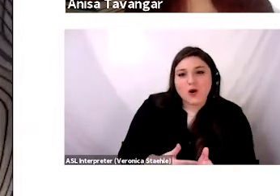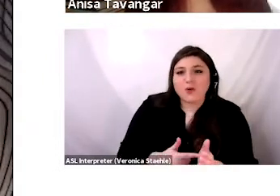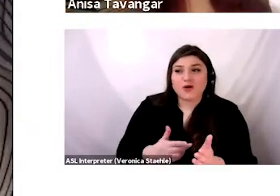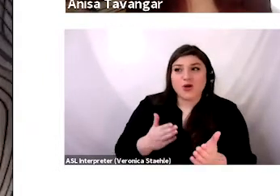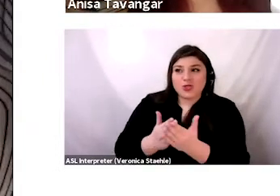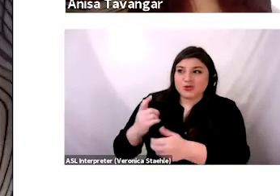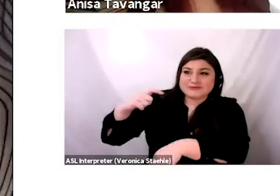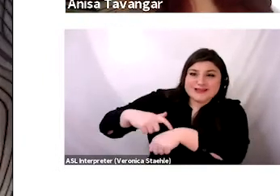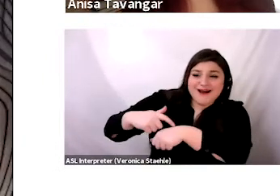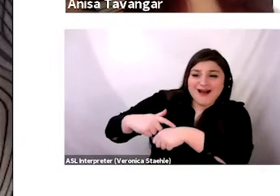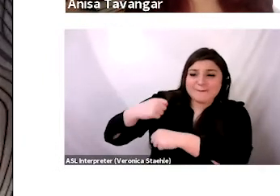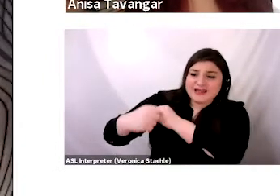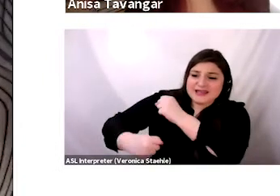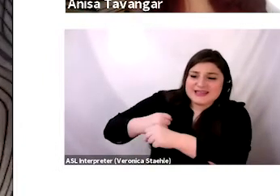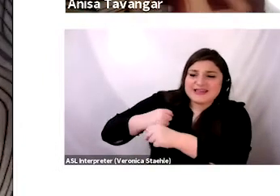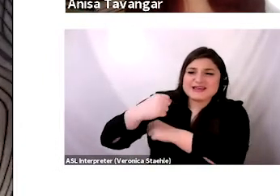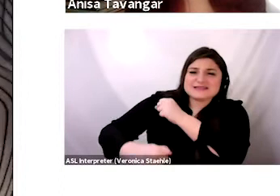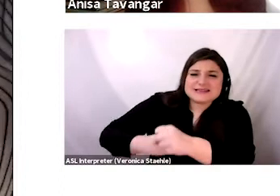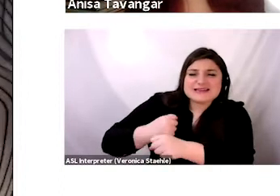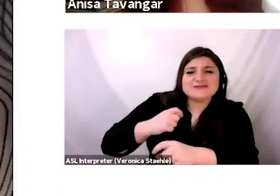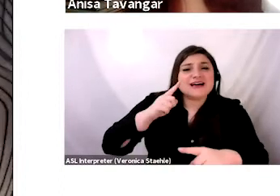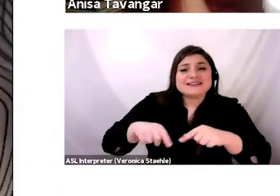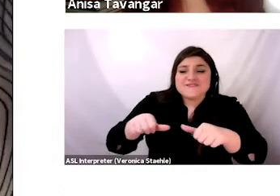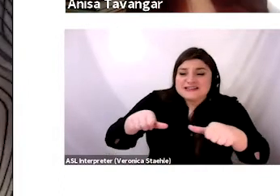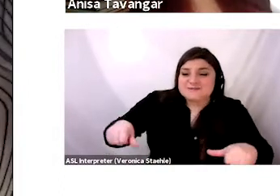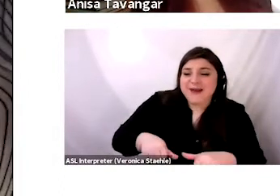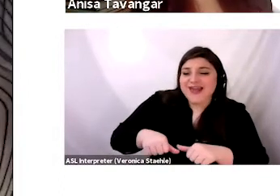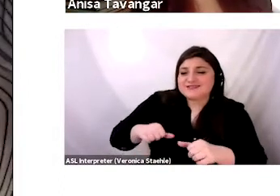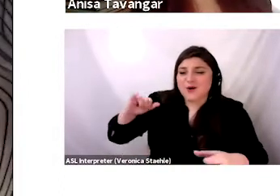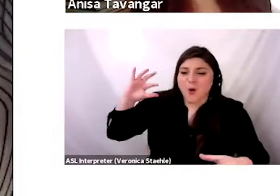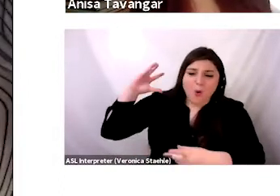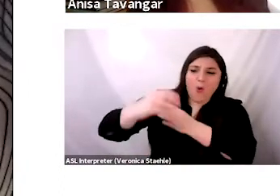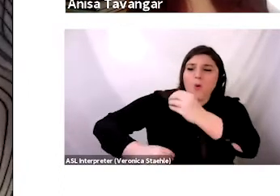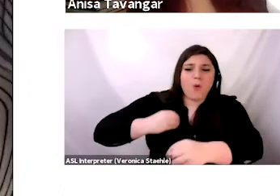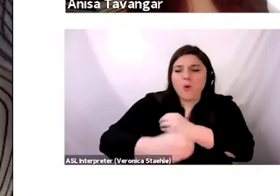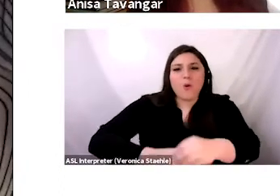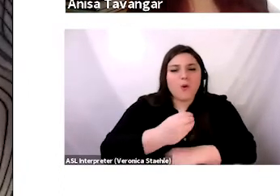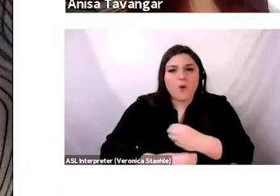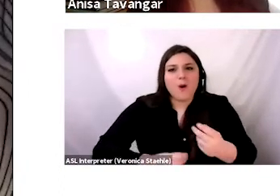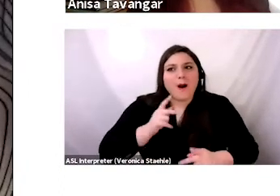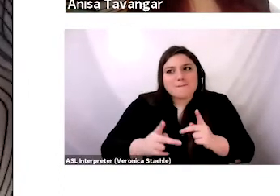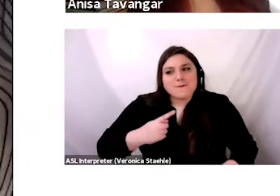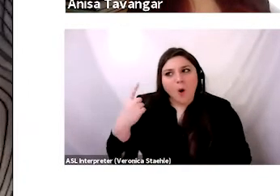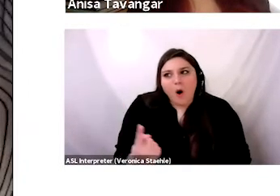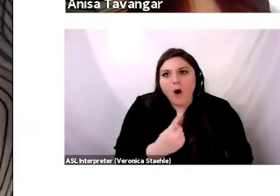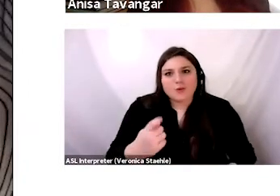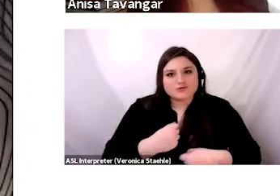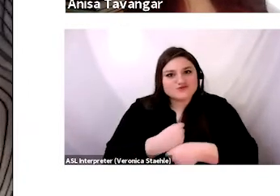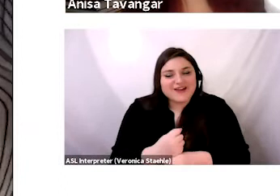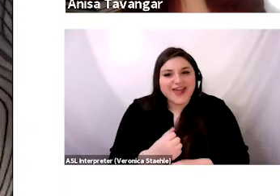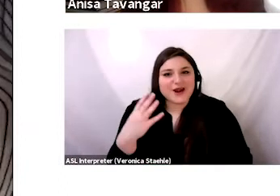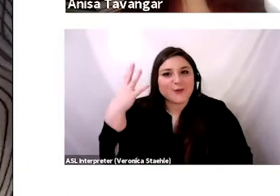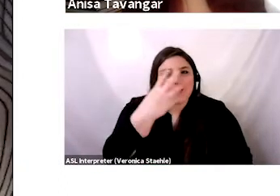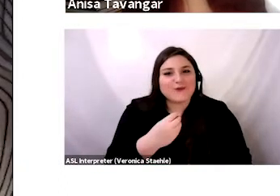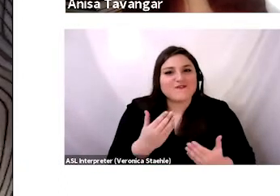all time and all space, throughout the world, people have been making art and creating beautiful things. And I think